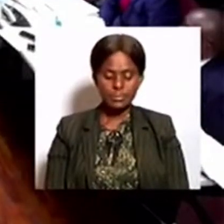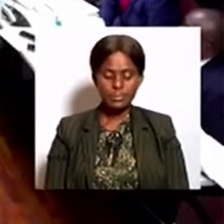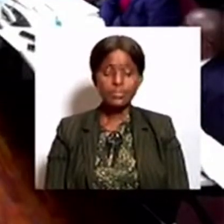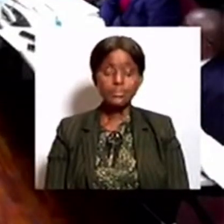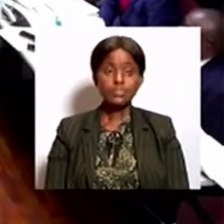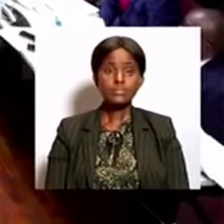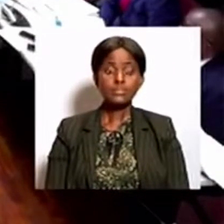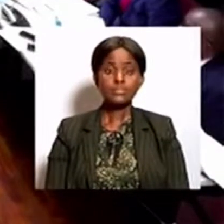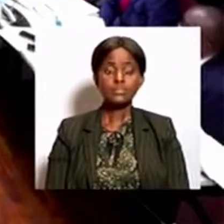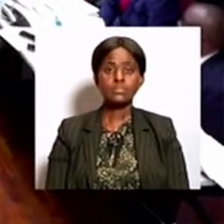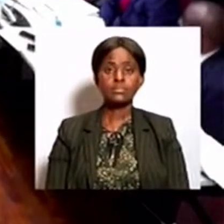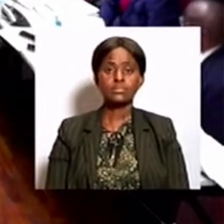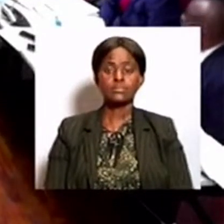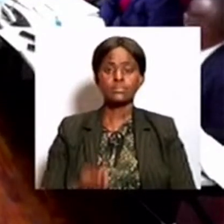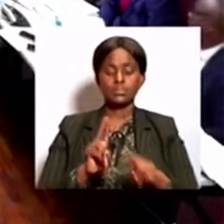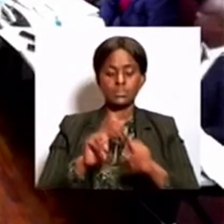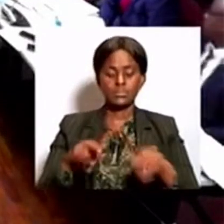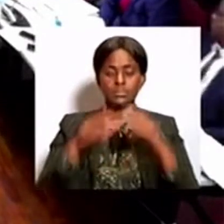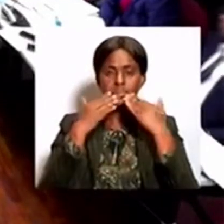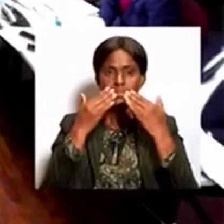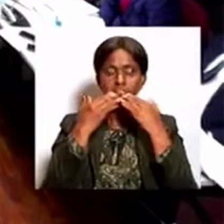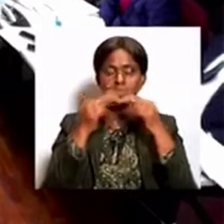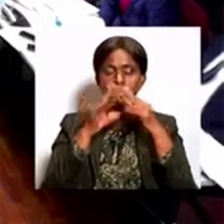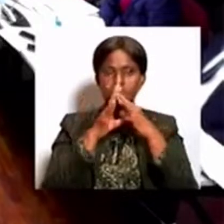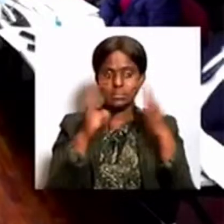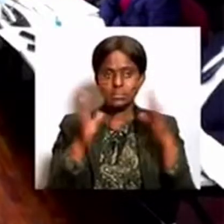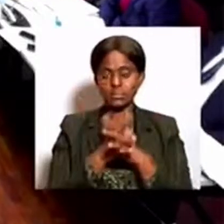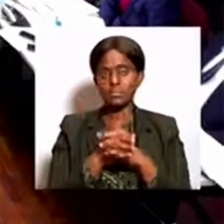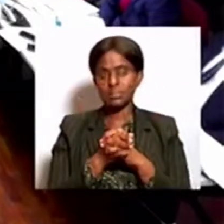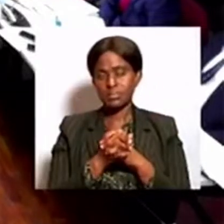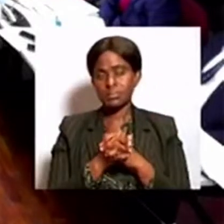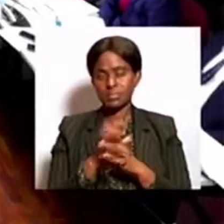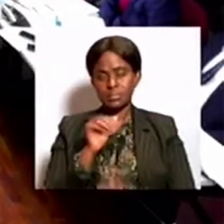Chair, thank you so much. I'm sorry for coming late.